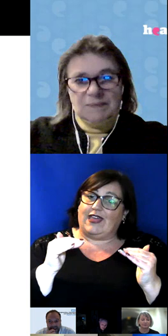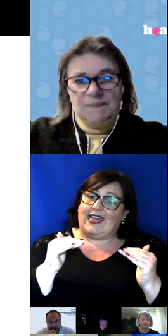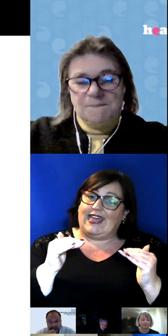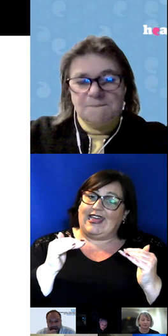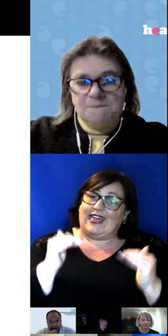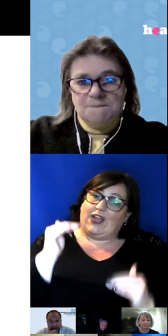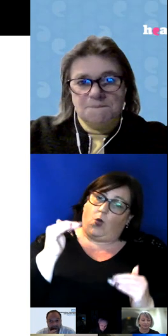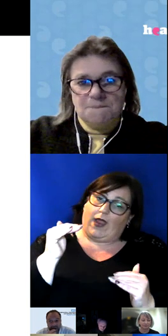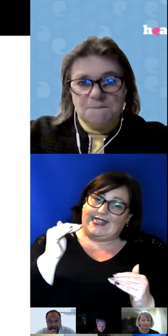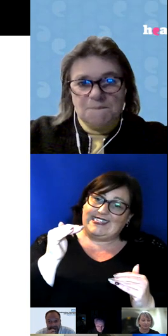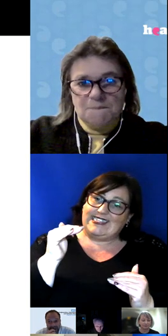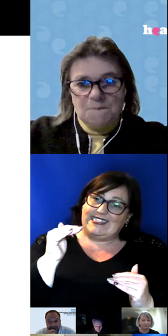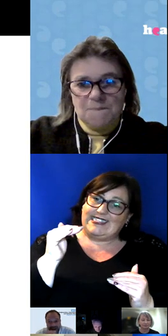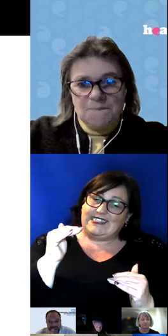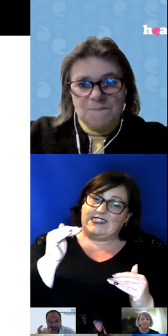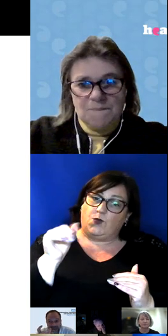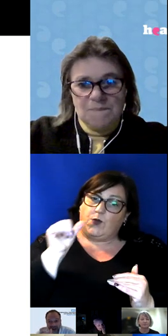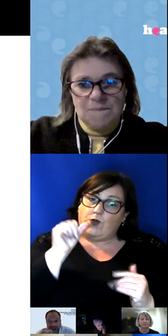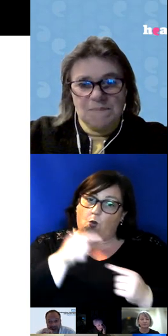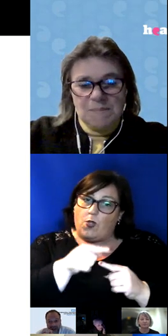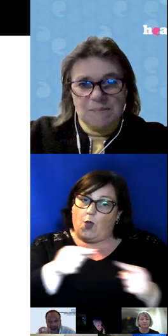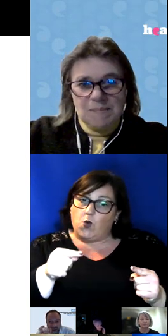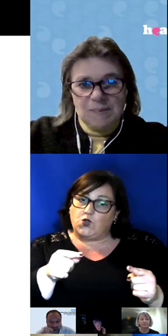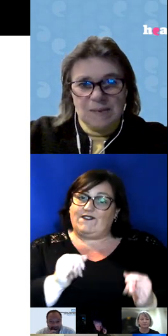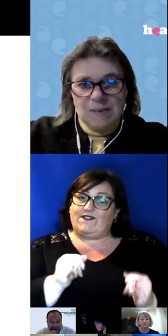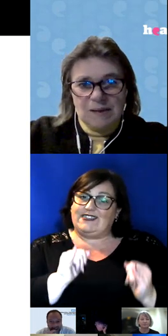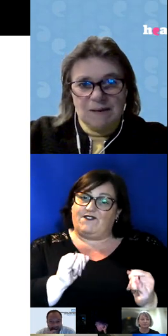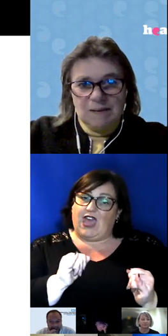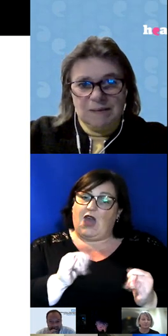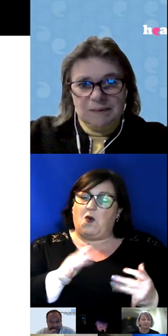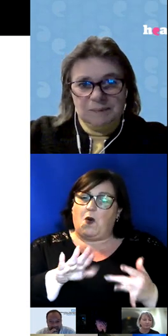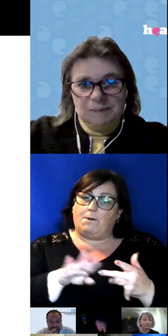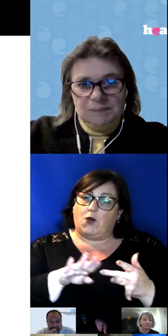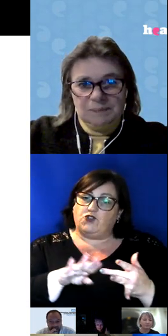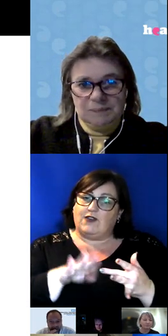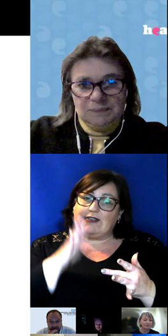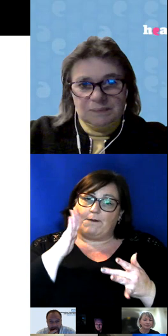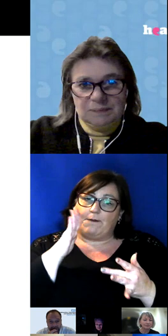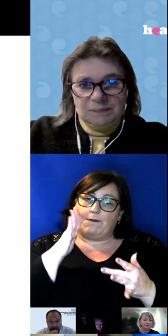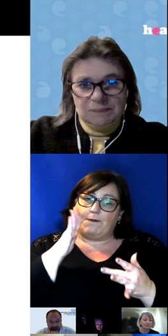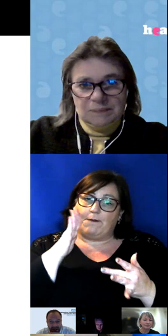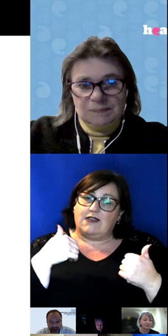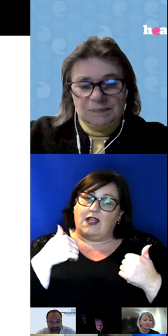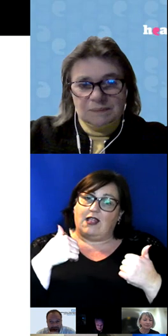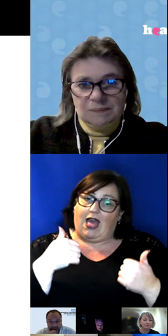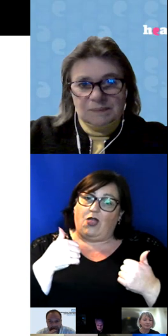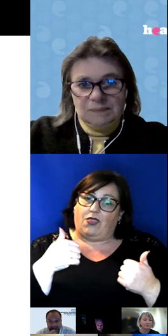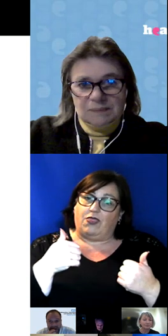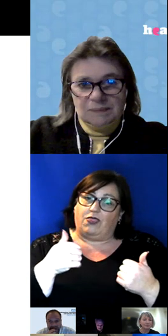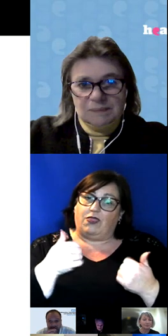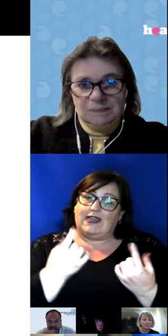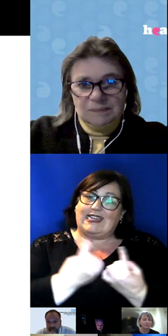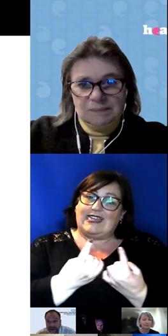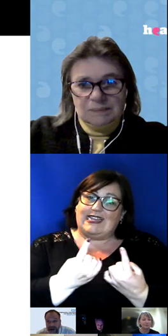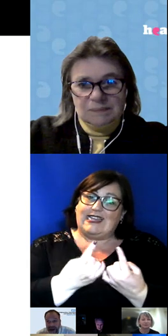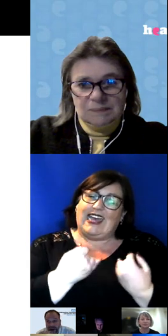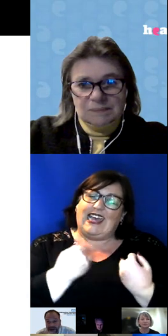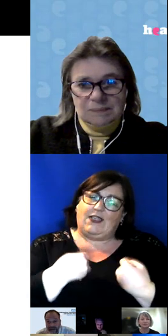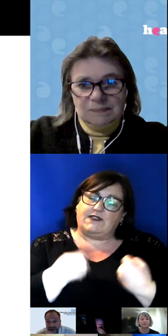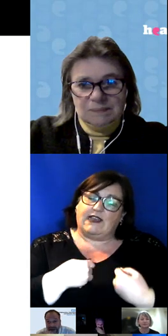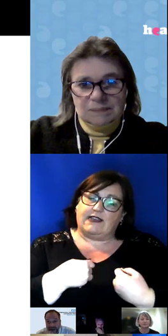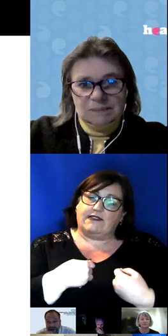severe and moderate mental illnesses have lower life expectancies than the rest of the population. So that's something that we need to